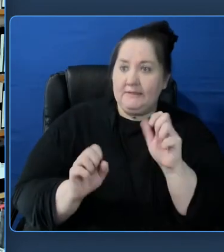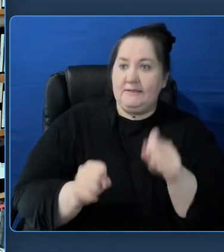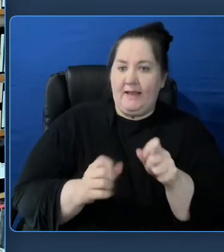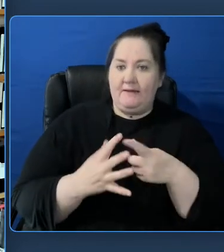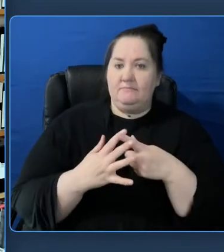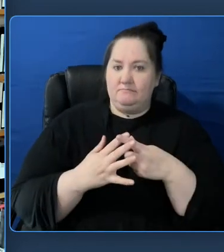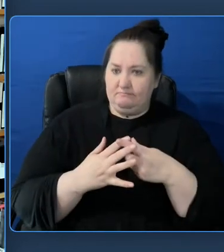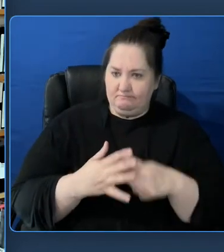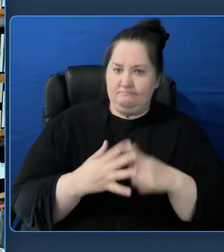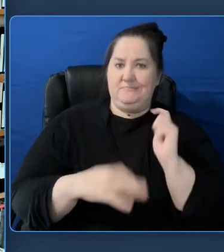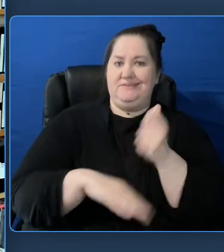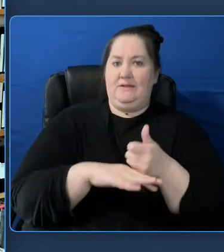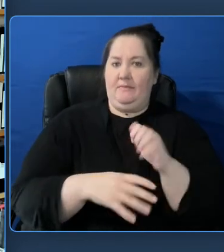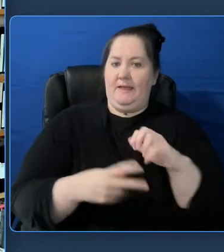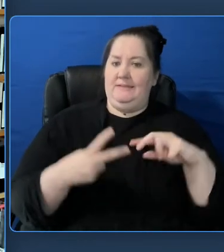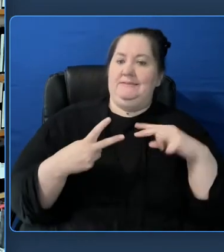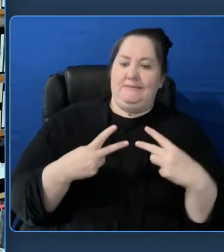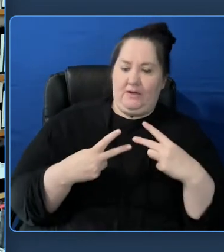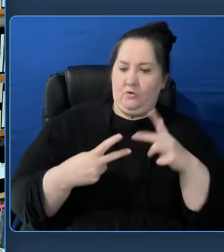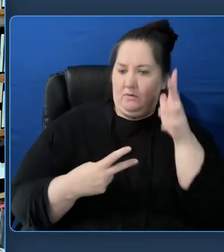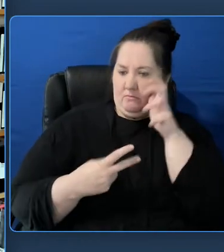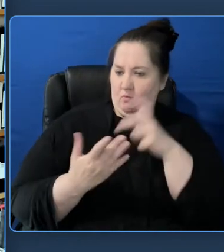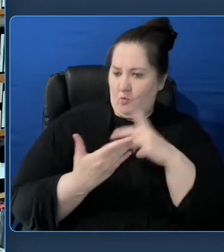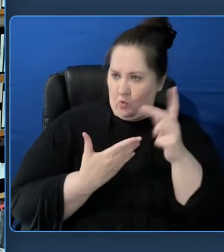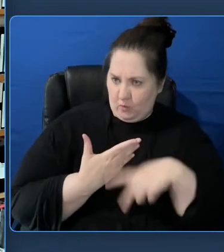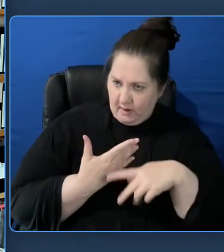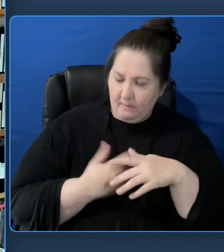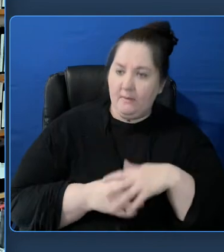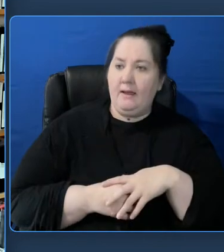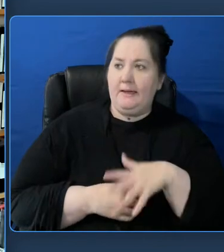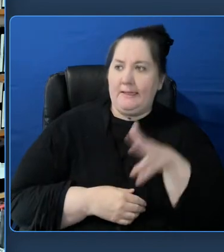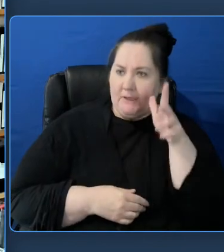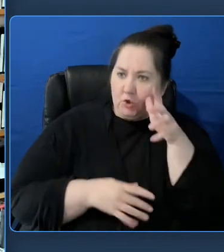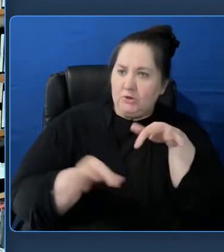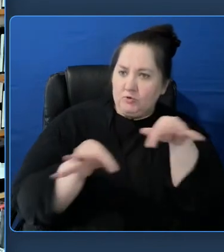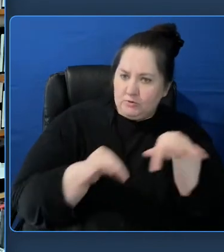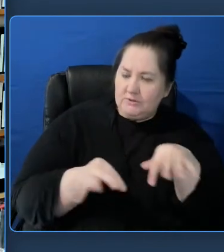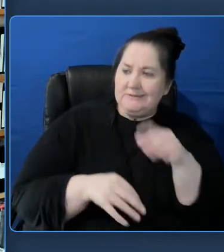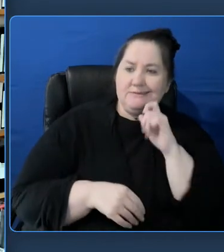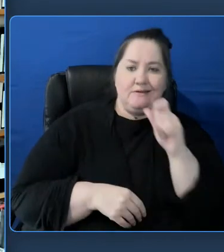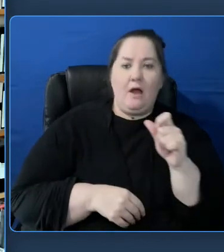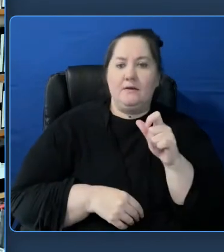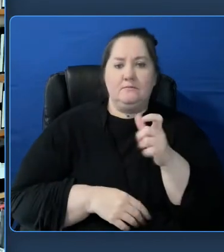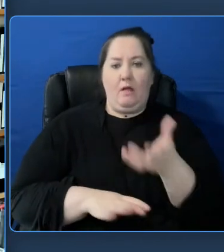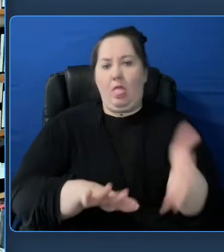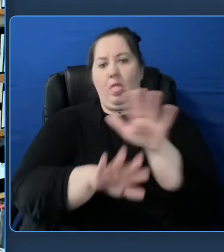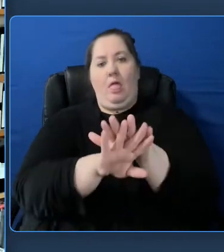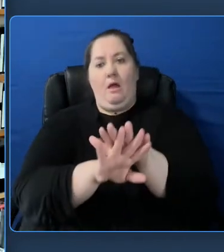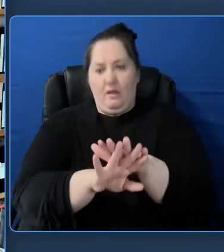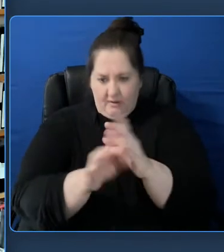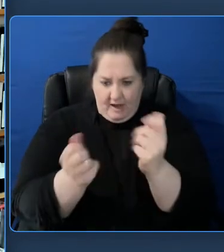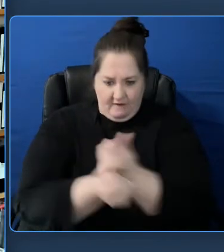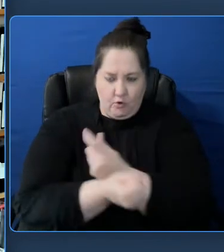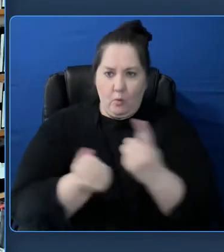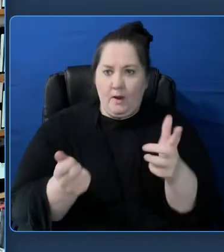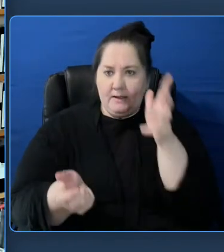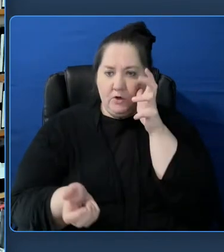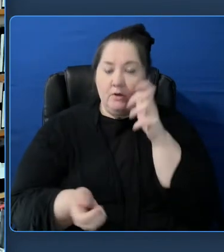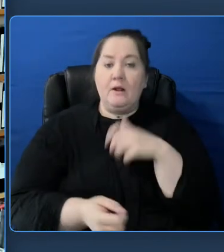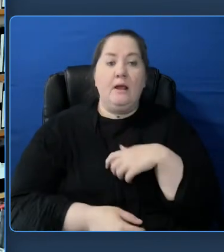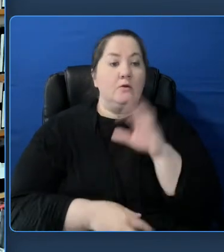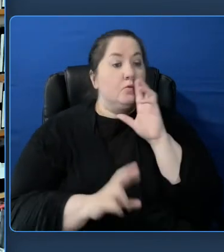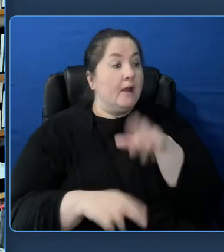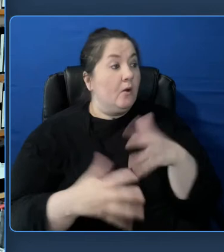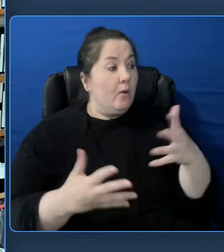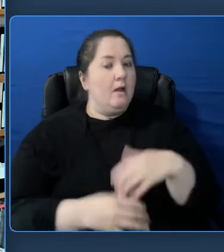invoke that secondary audio program channel and hear the description. It's not going to be broadcast for everybody. And his reaction